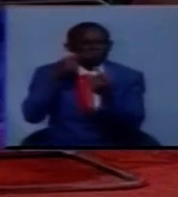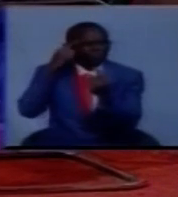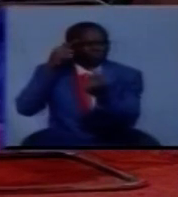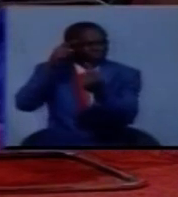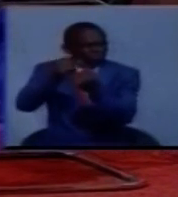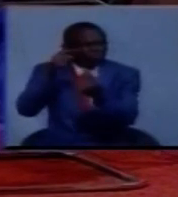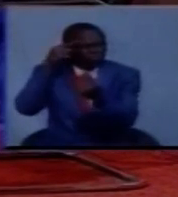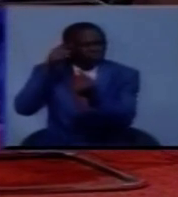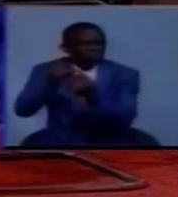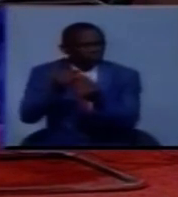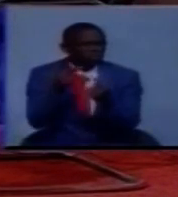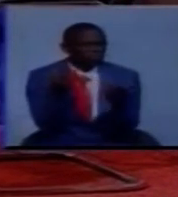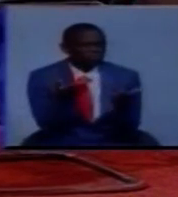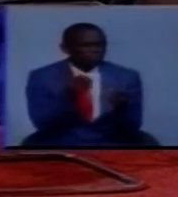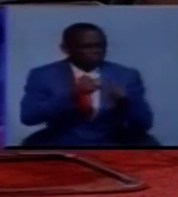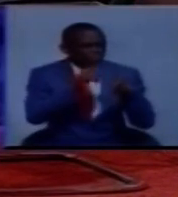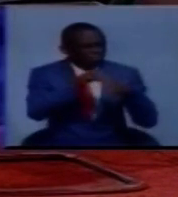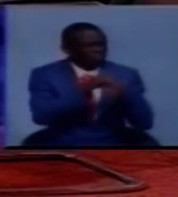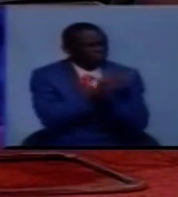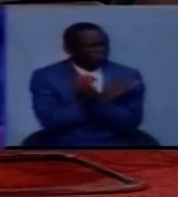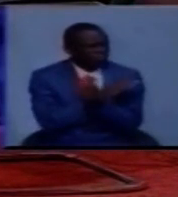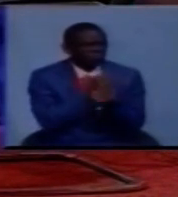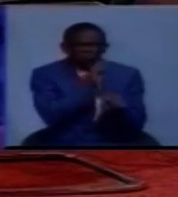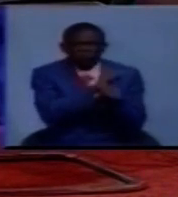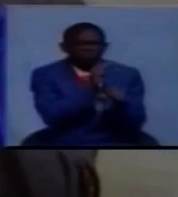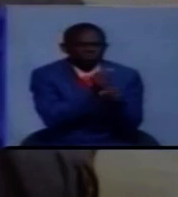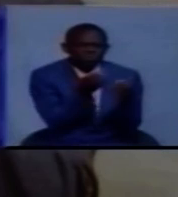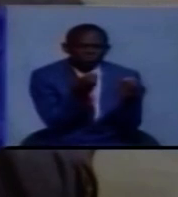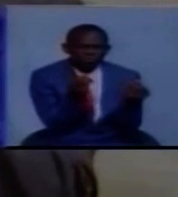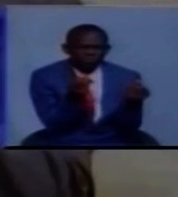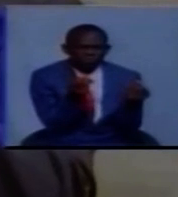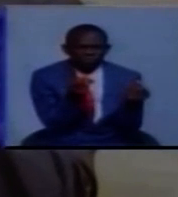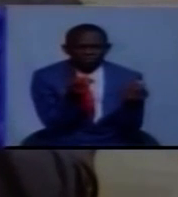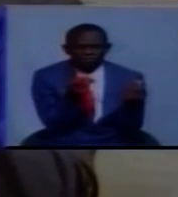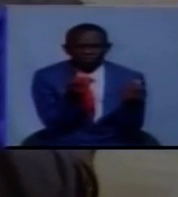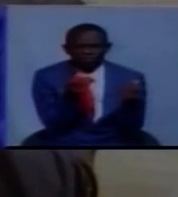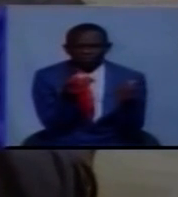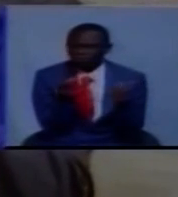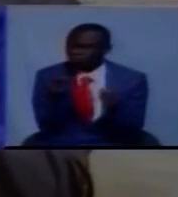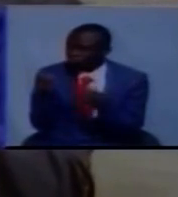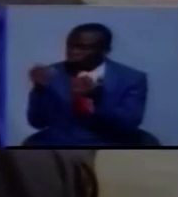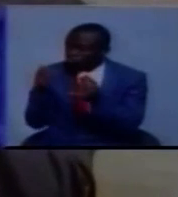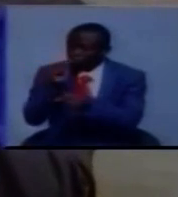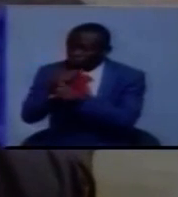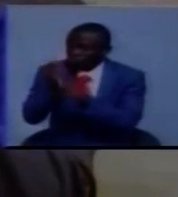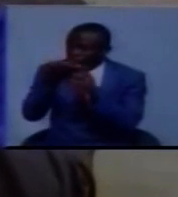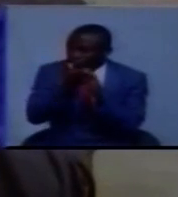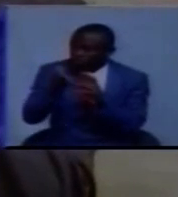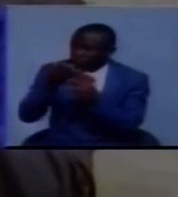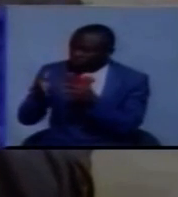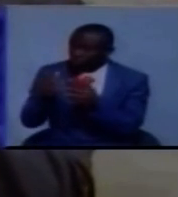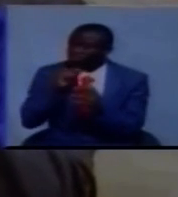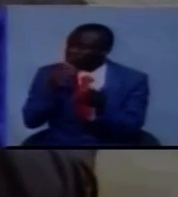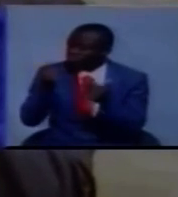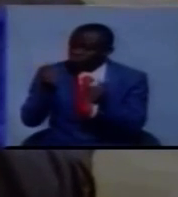there's few places of employment that are available. So you want to be doing what? Sharing jobs. You don't want a permanent job here. You want